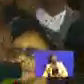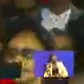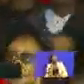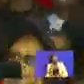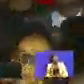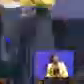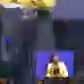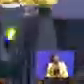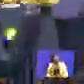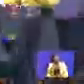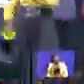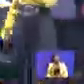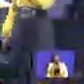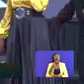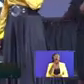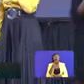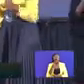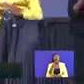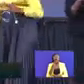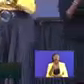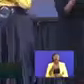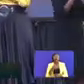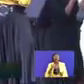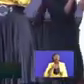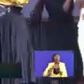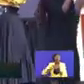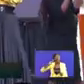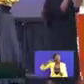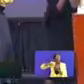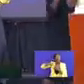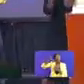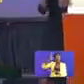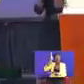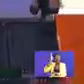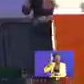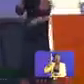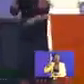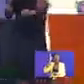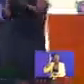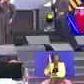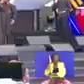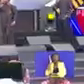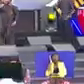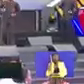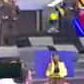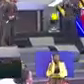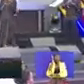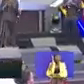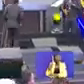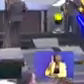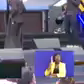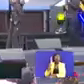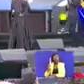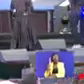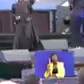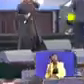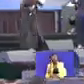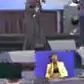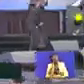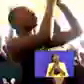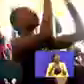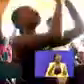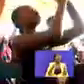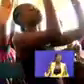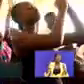sound come on some somebody give Jesus A Hallelujah